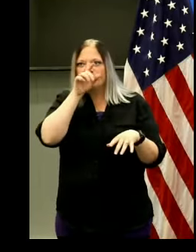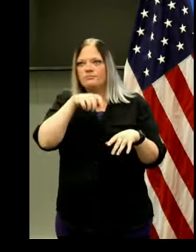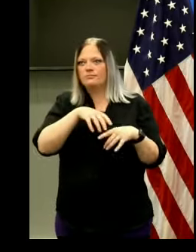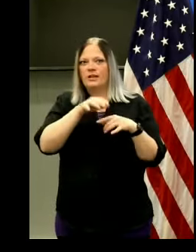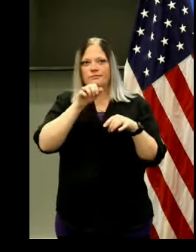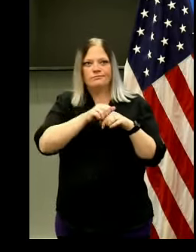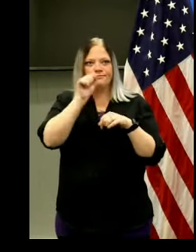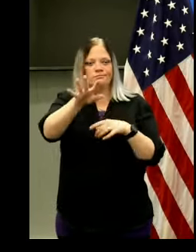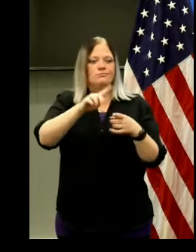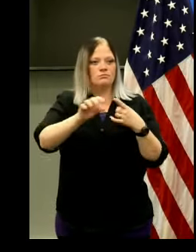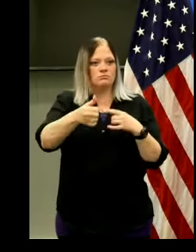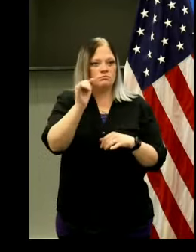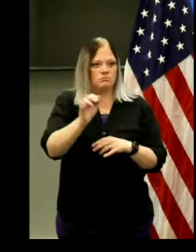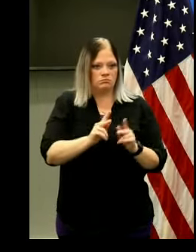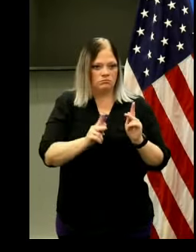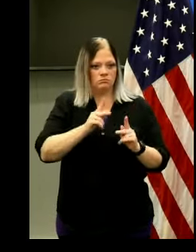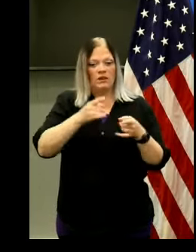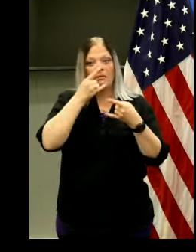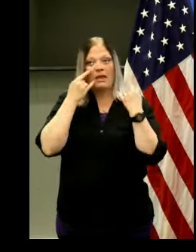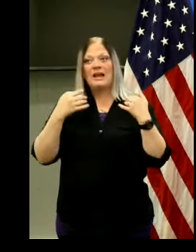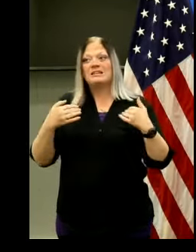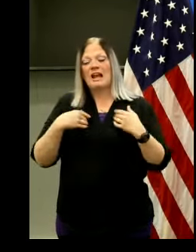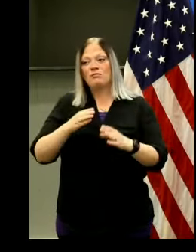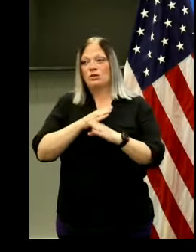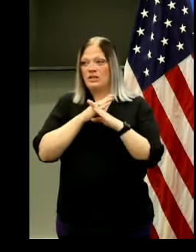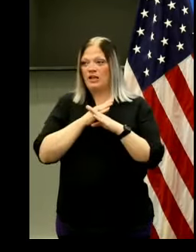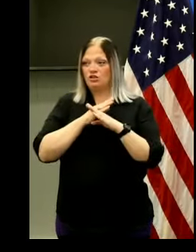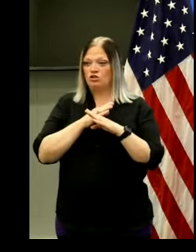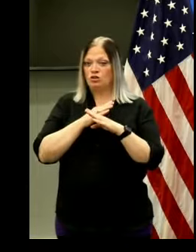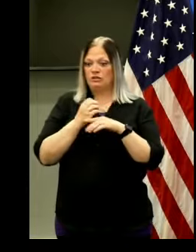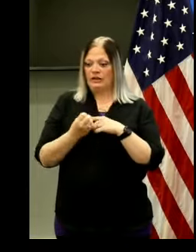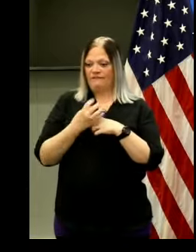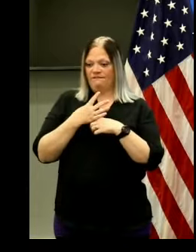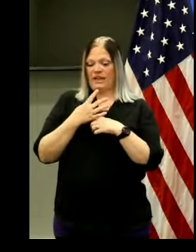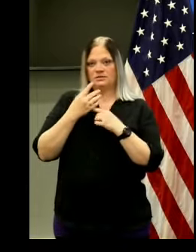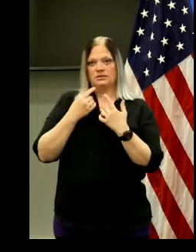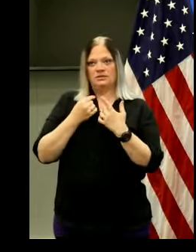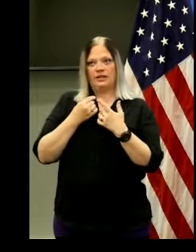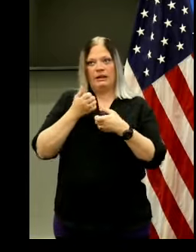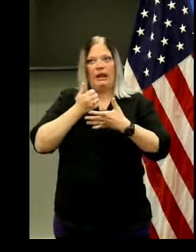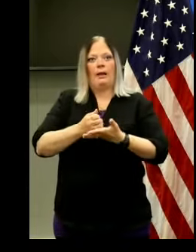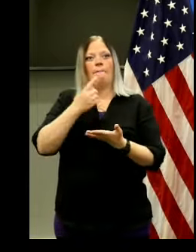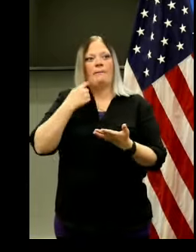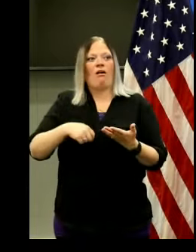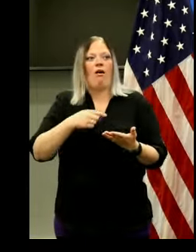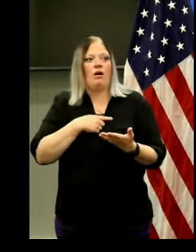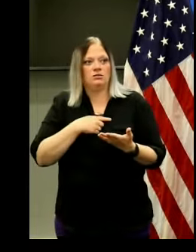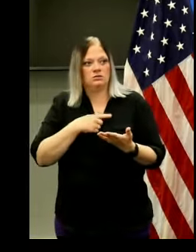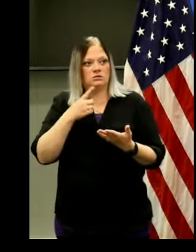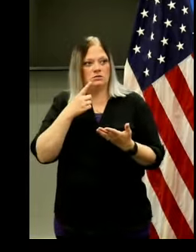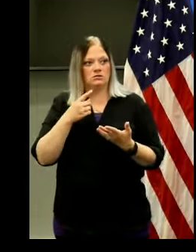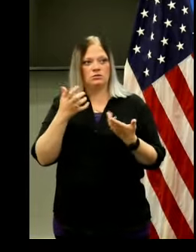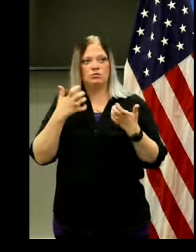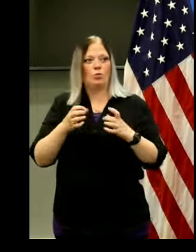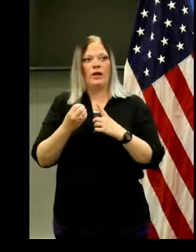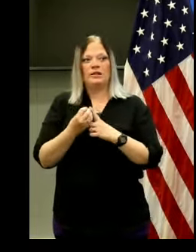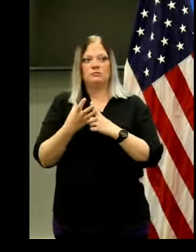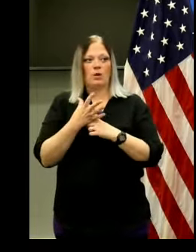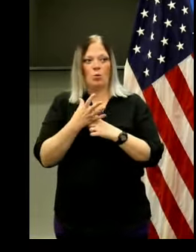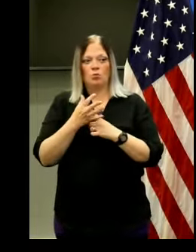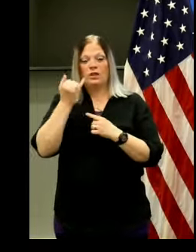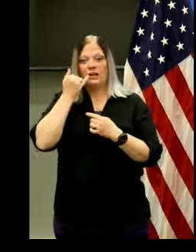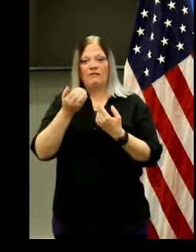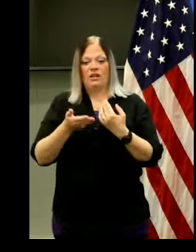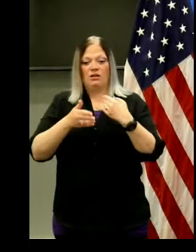people. Also, we know that masks do have a protective effect for us who are not infected from getting exposed, especially if it covers